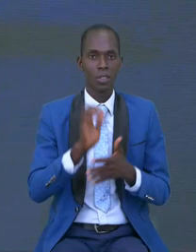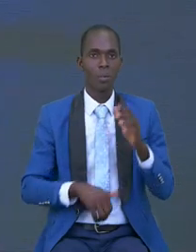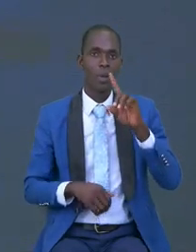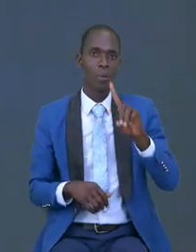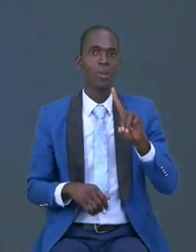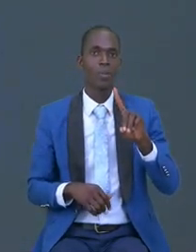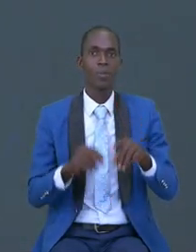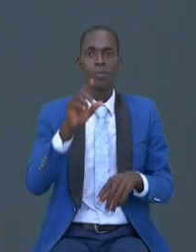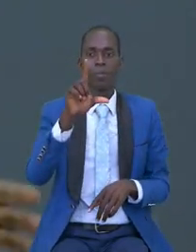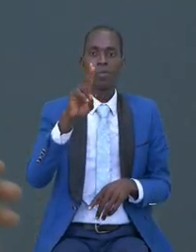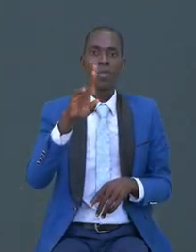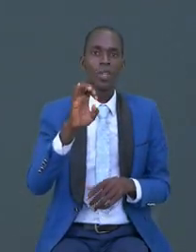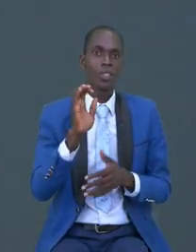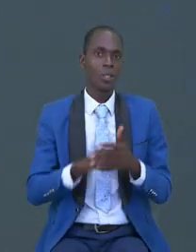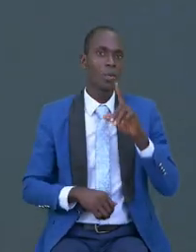1, verse